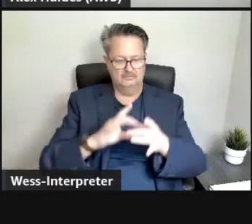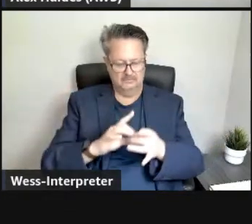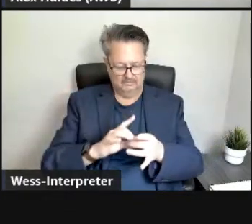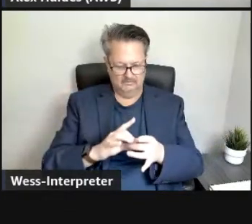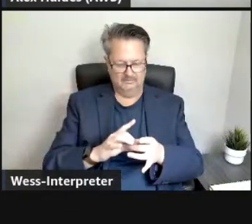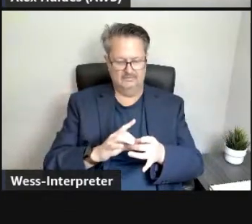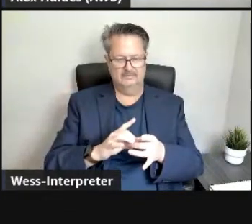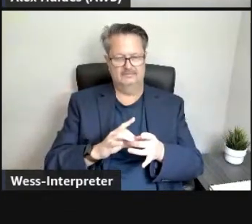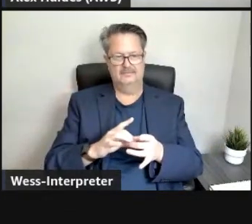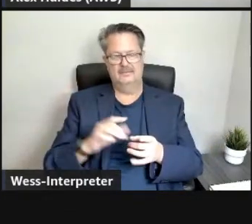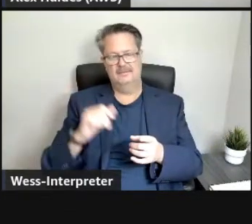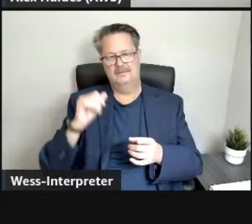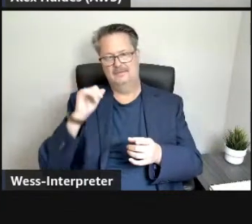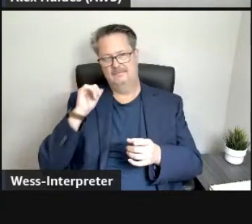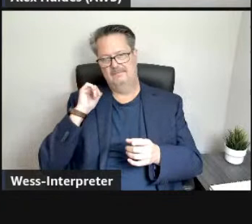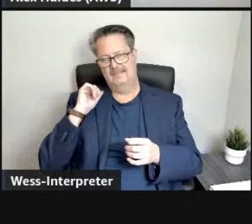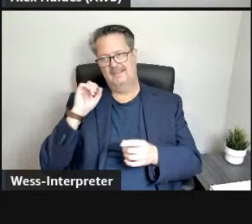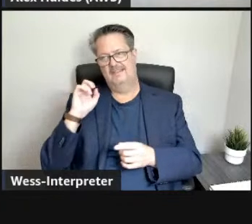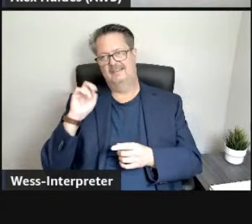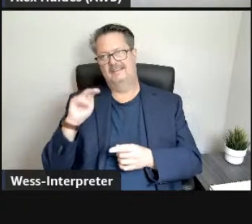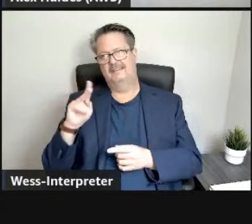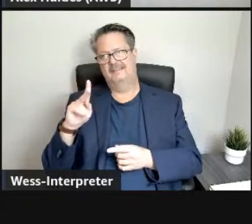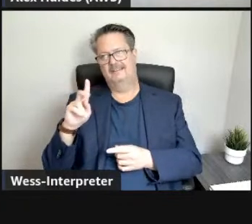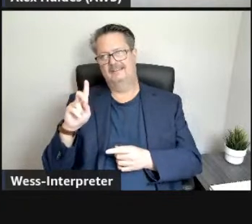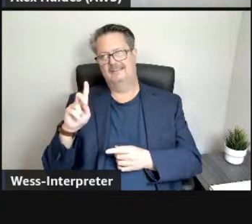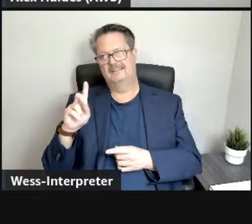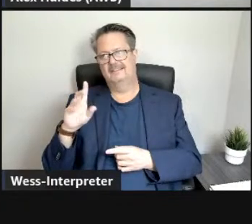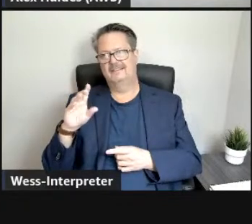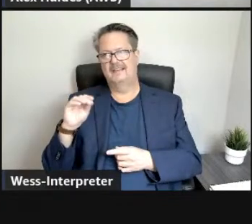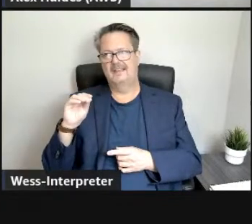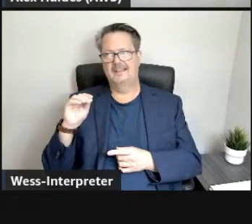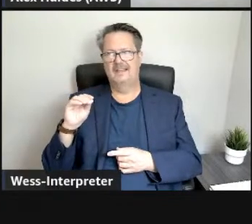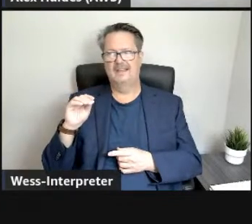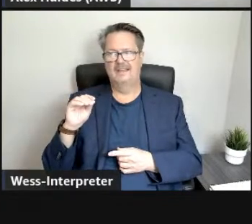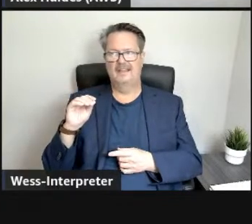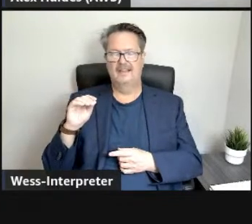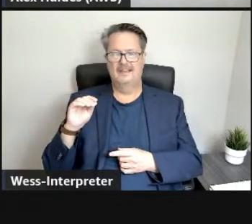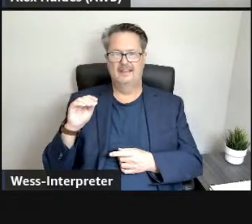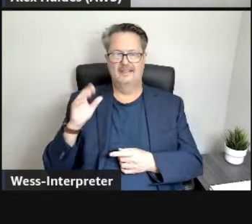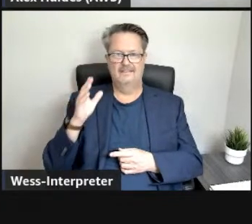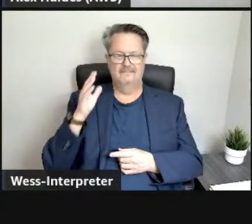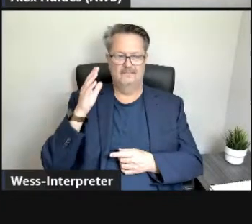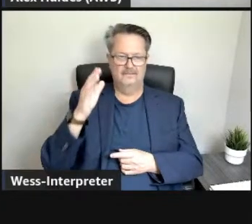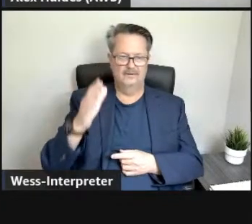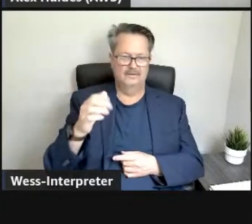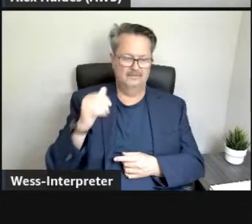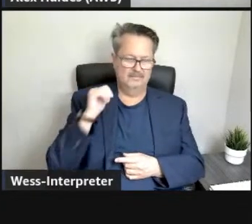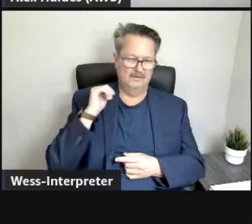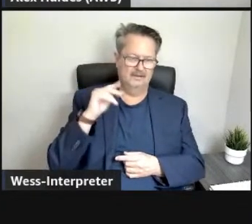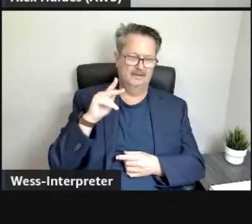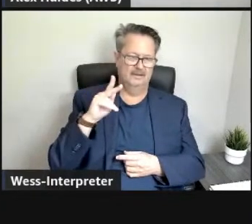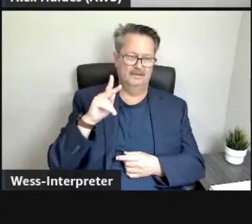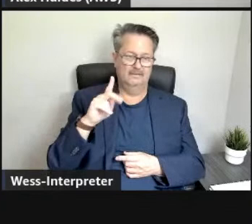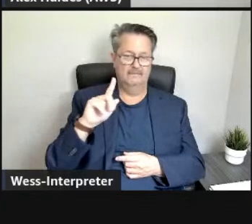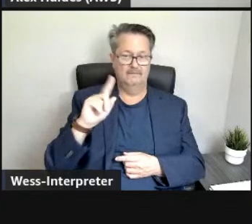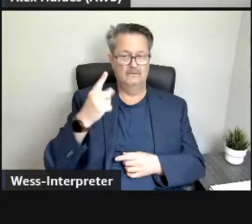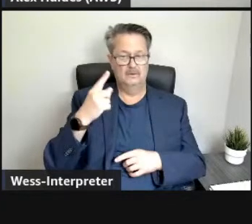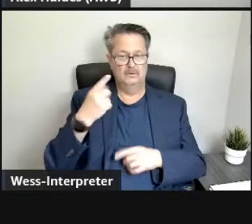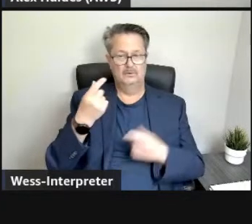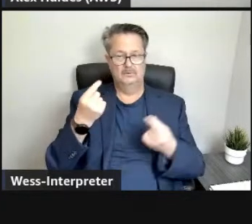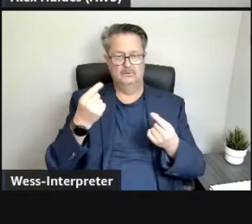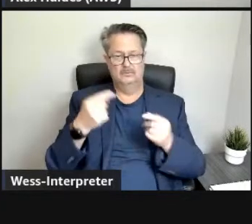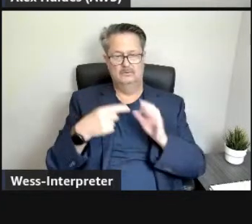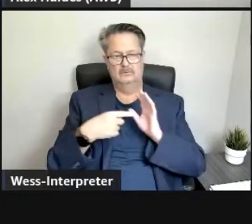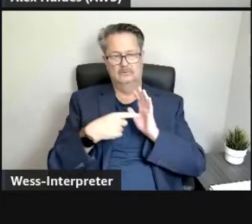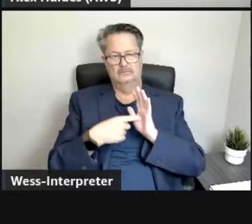backends, the green backend and the red backend. The first thing that we will do is to create a demo. You can